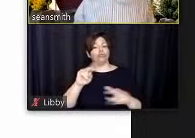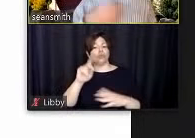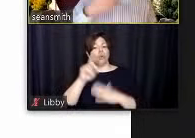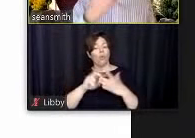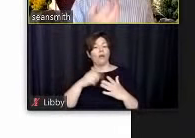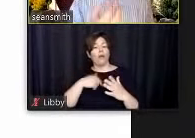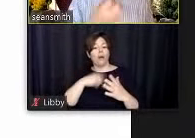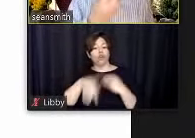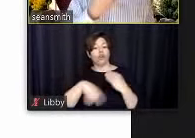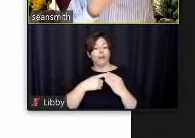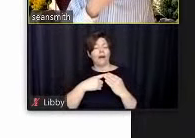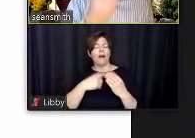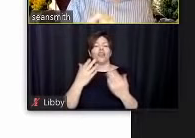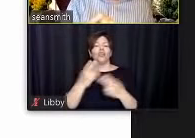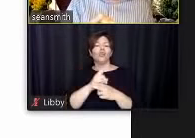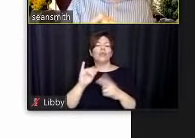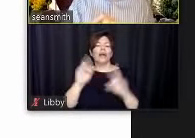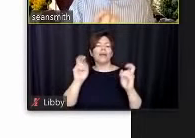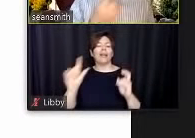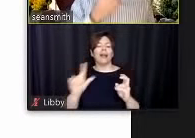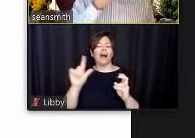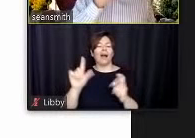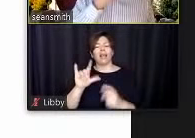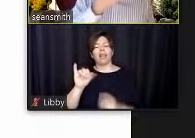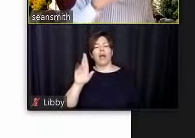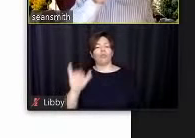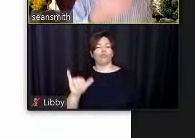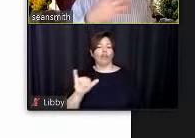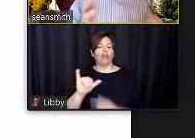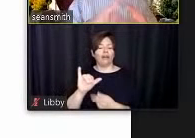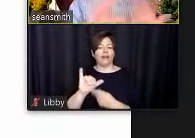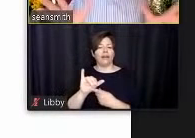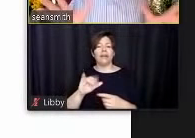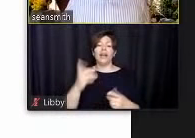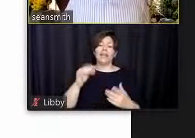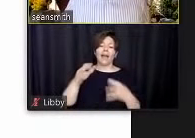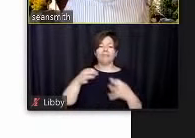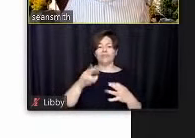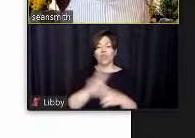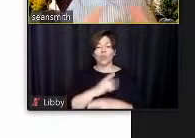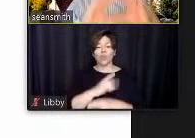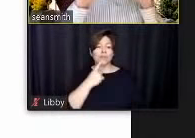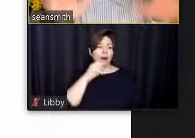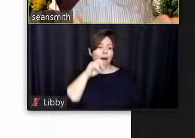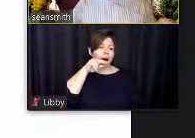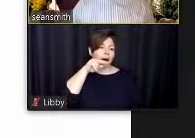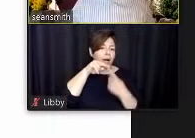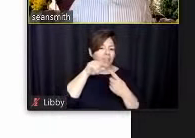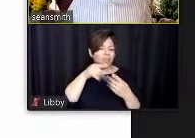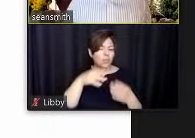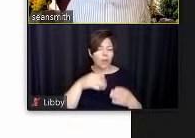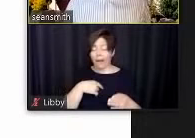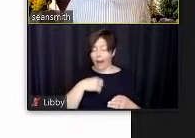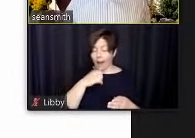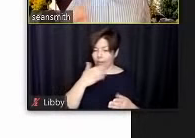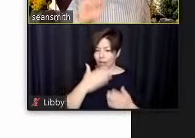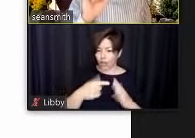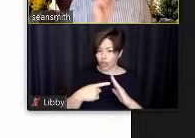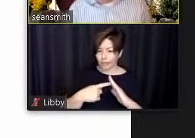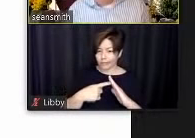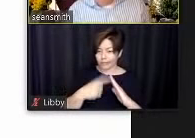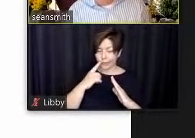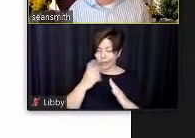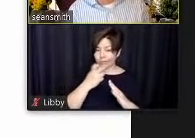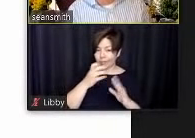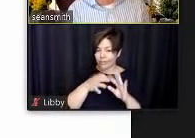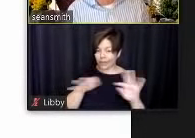about when articulate, use the tongue in this way, I'm not a speech and language pathologist, so my examples will be horrible. But I'm